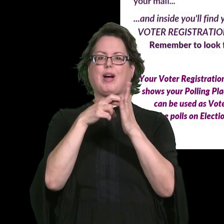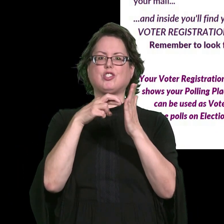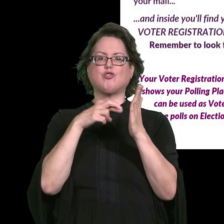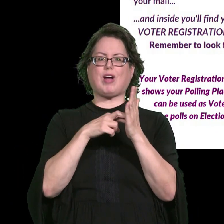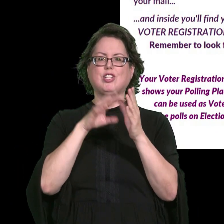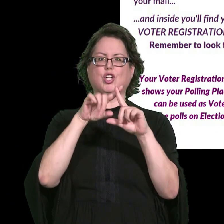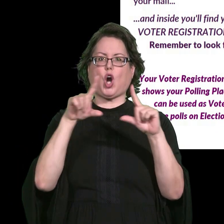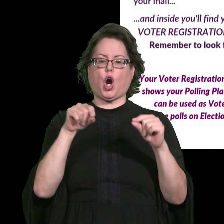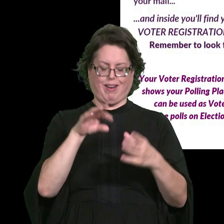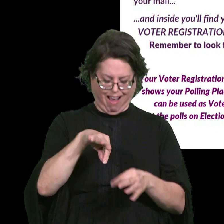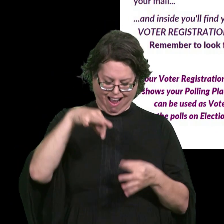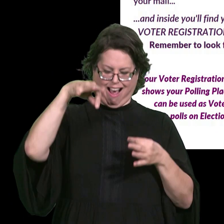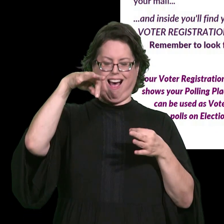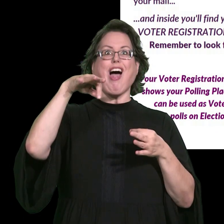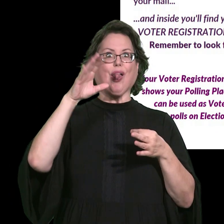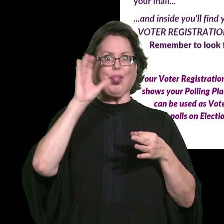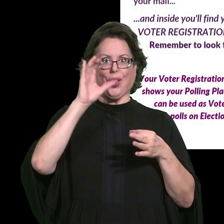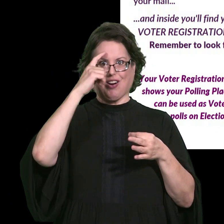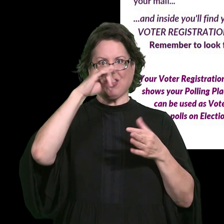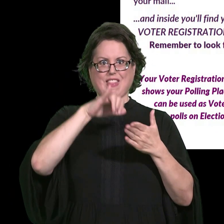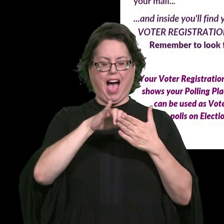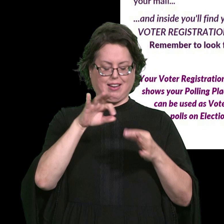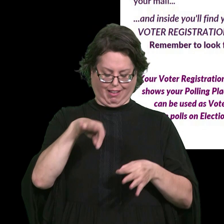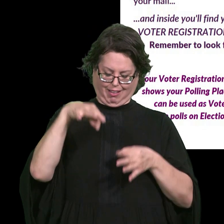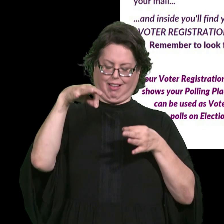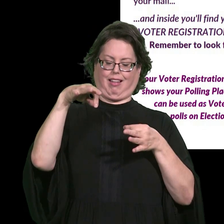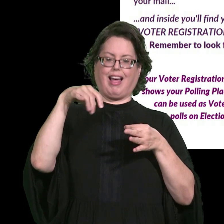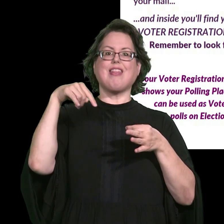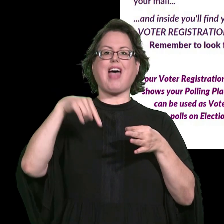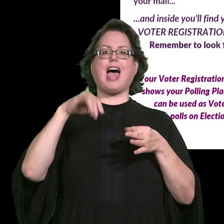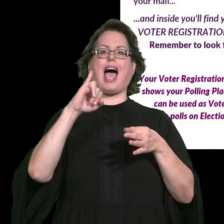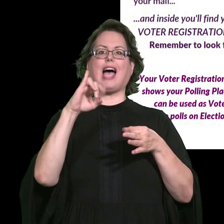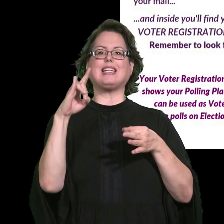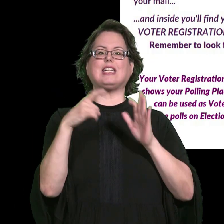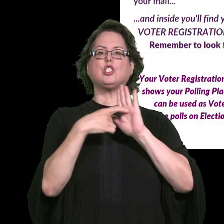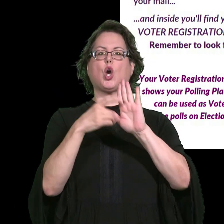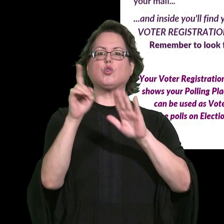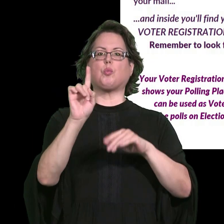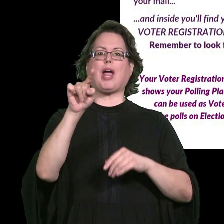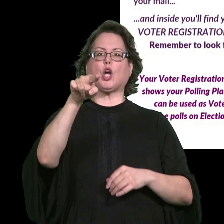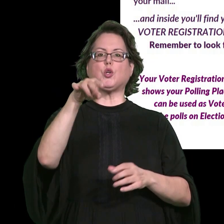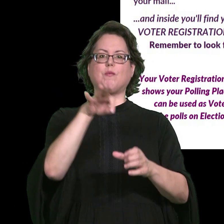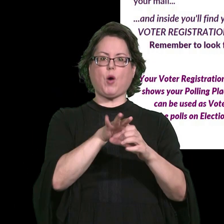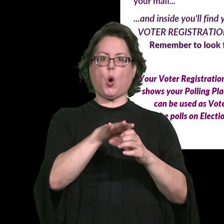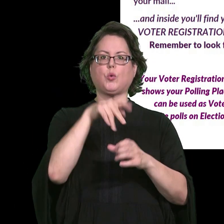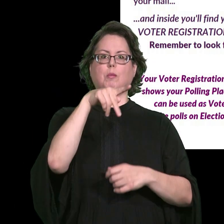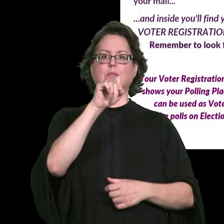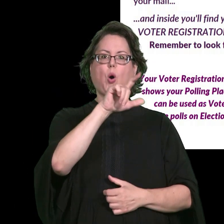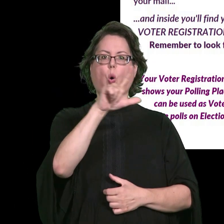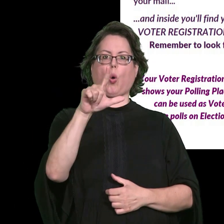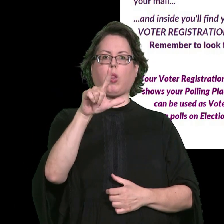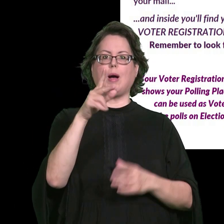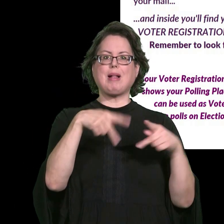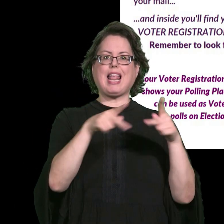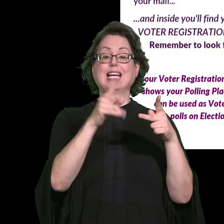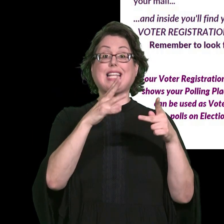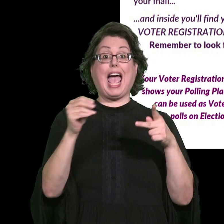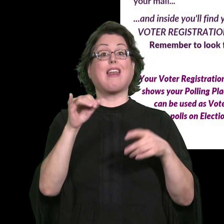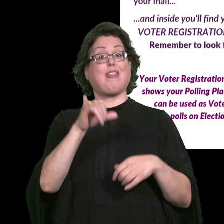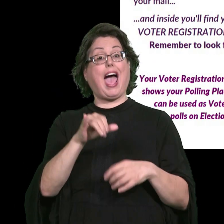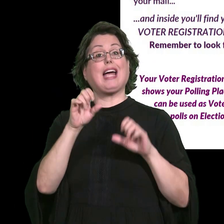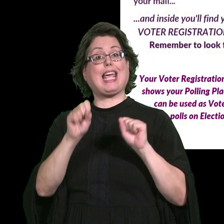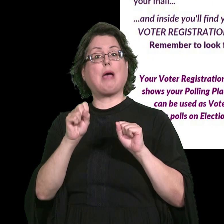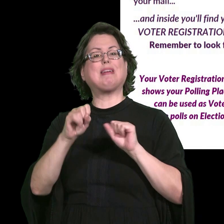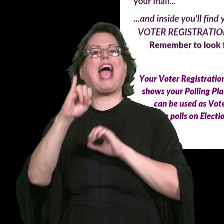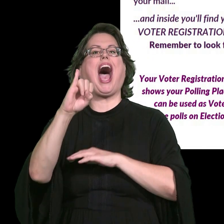Remember to look for it. Your voter registration ID card shows your polling place and can be used as voter ID at the polls